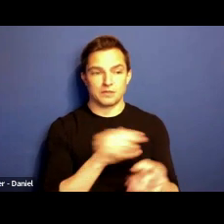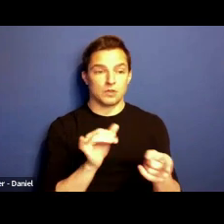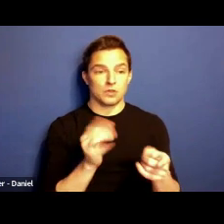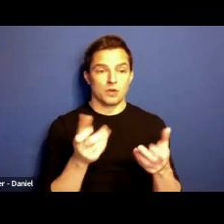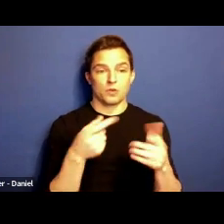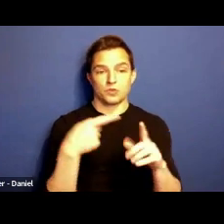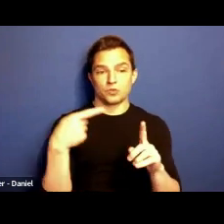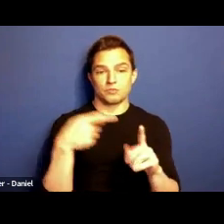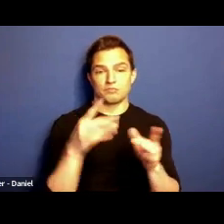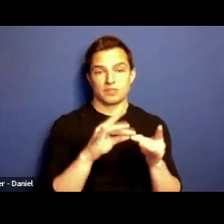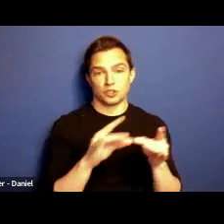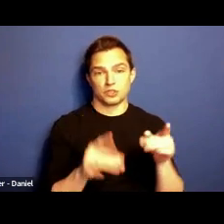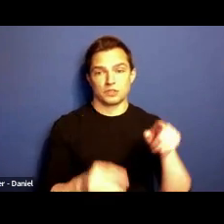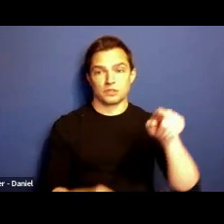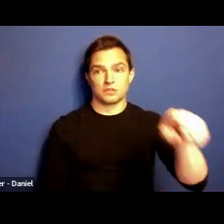that,